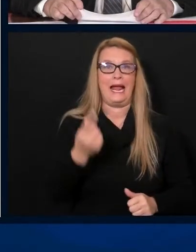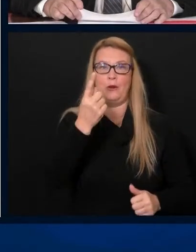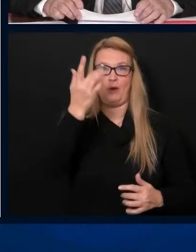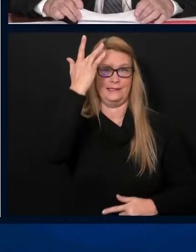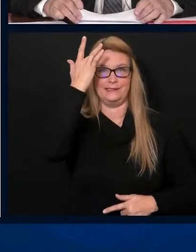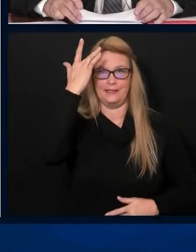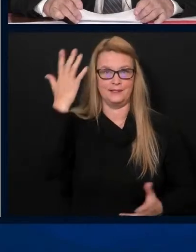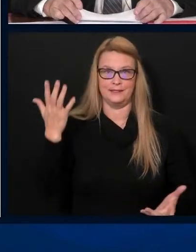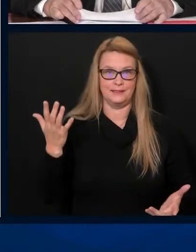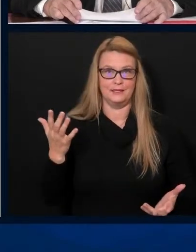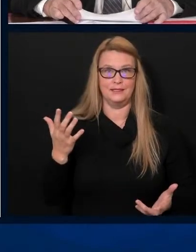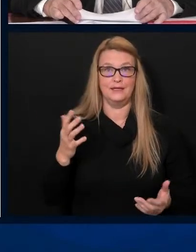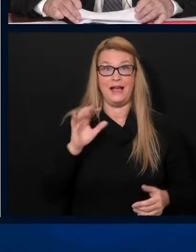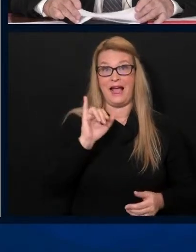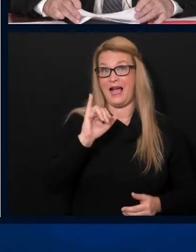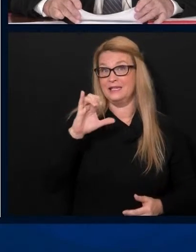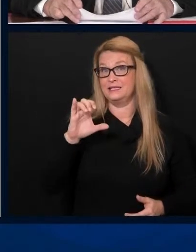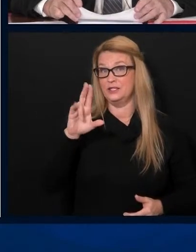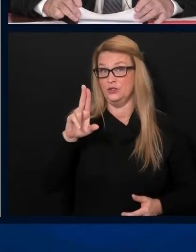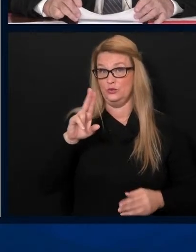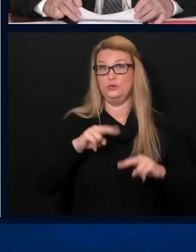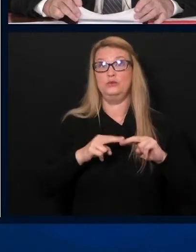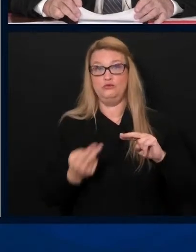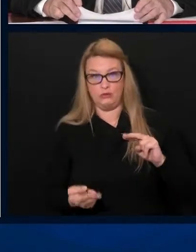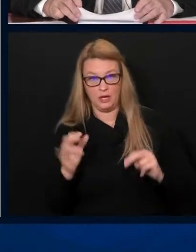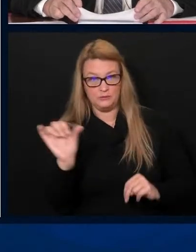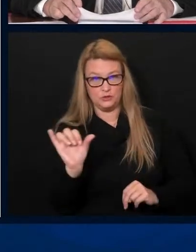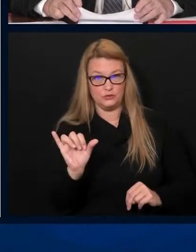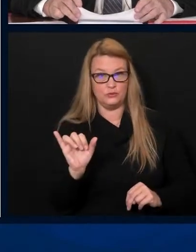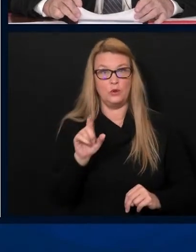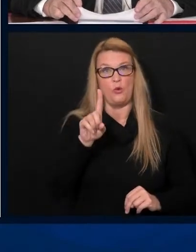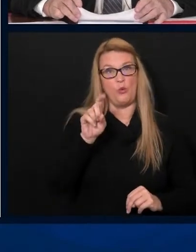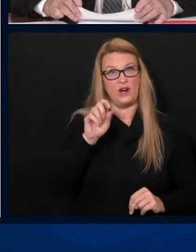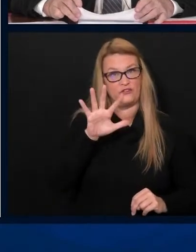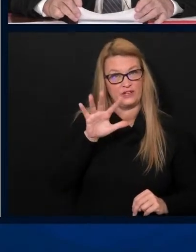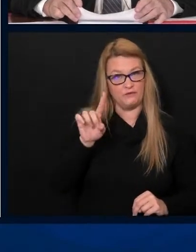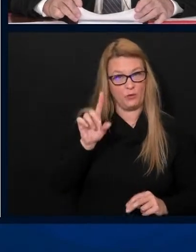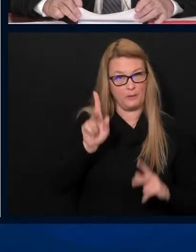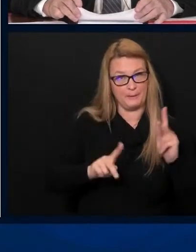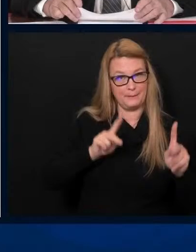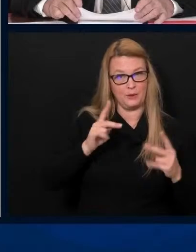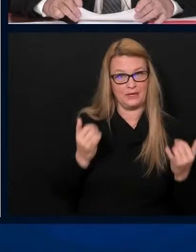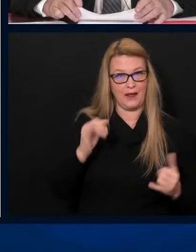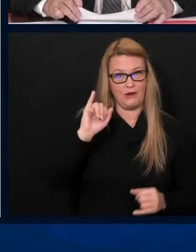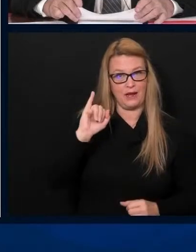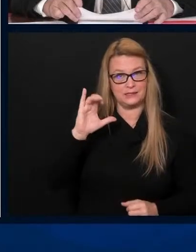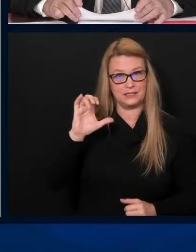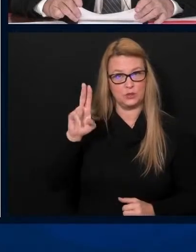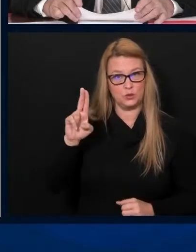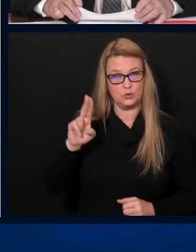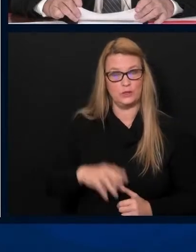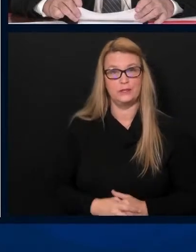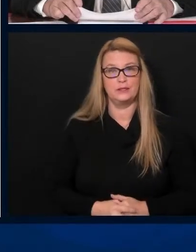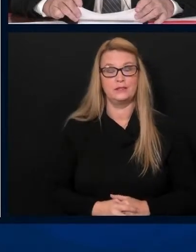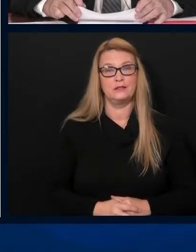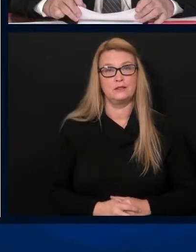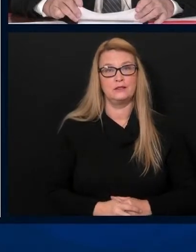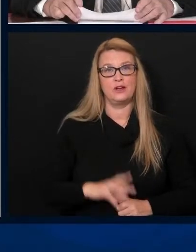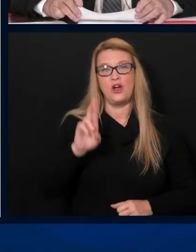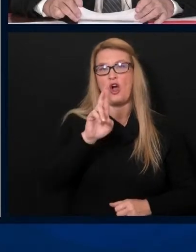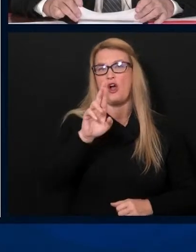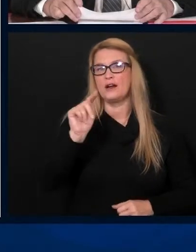The number in the ICU units are dropped to 151. Our